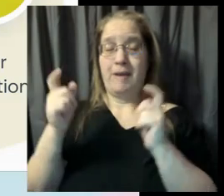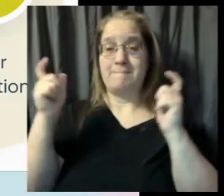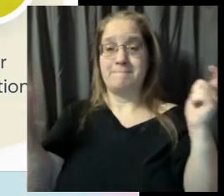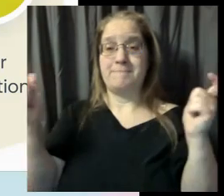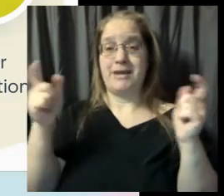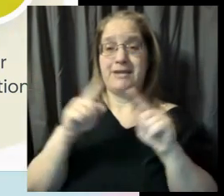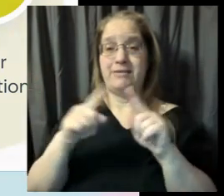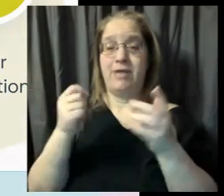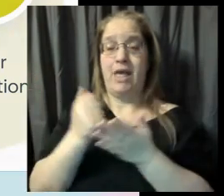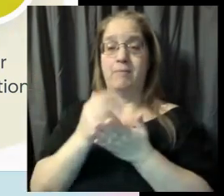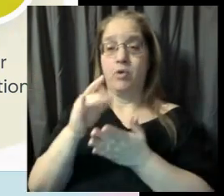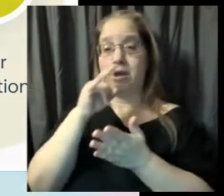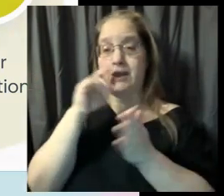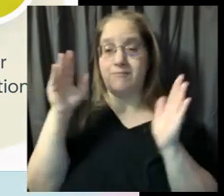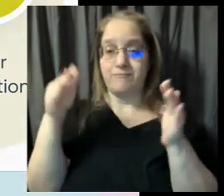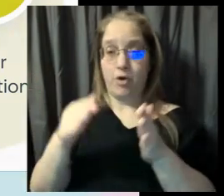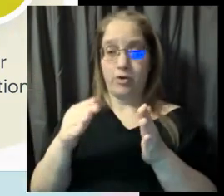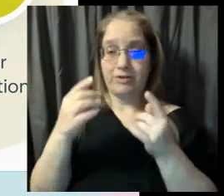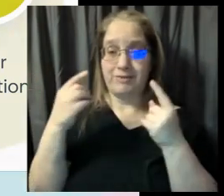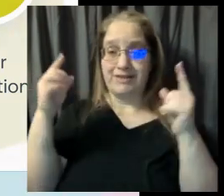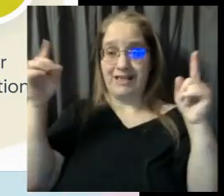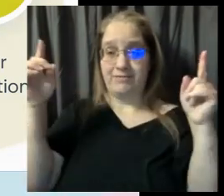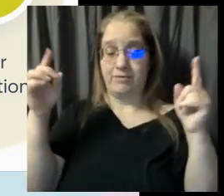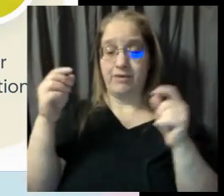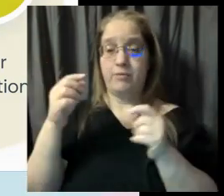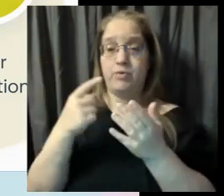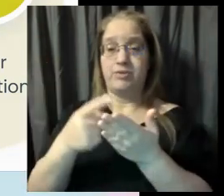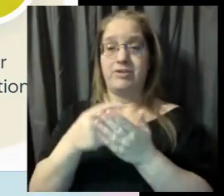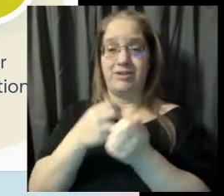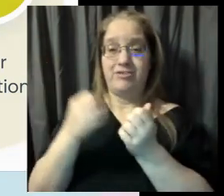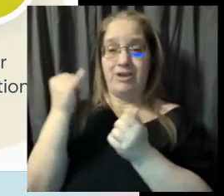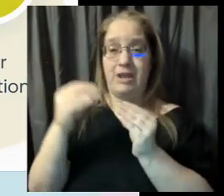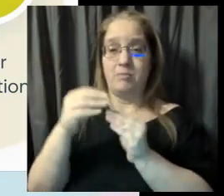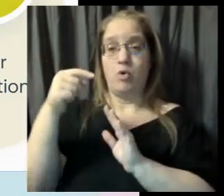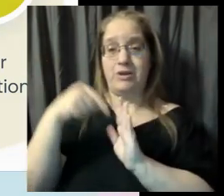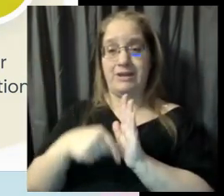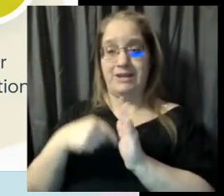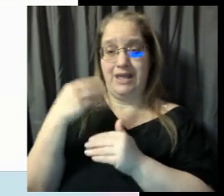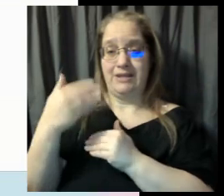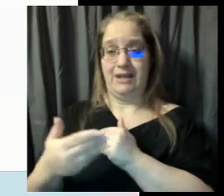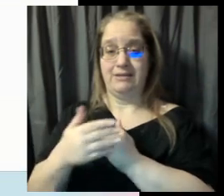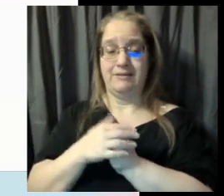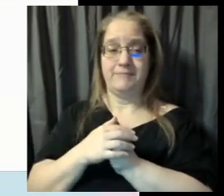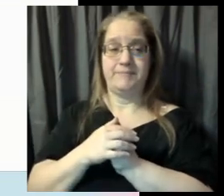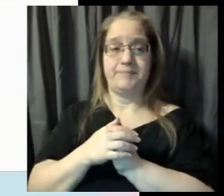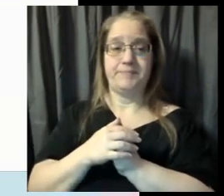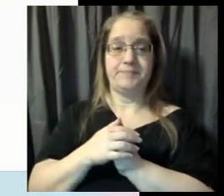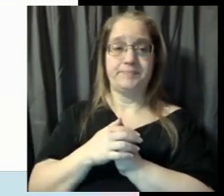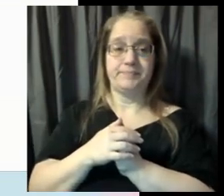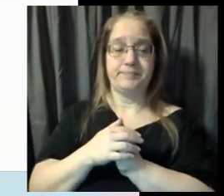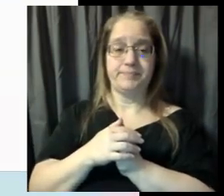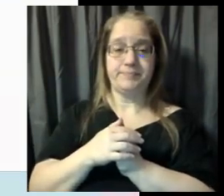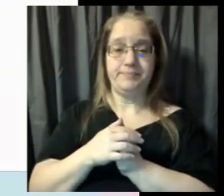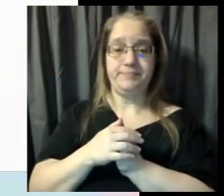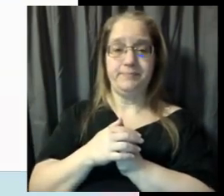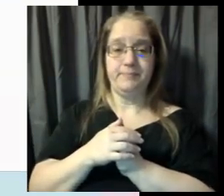stay focused and successful. We'll talk about each of these ideas in more detail next. So the first one that we're going